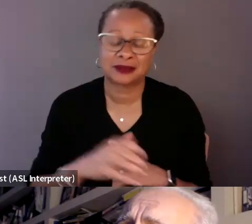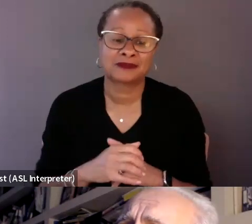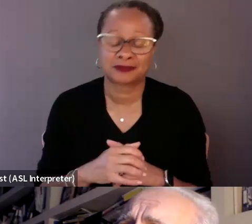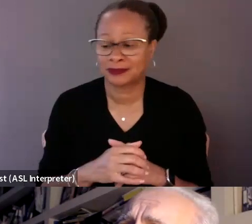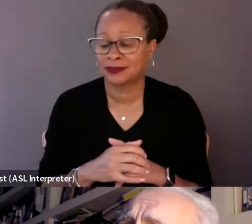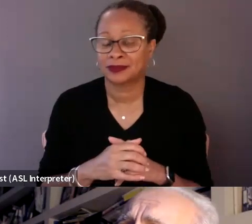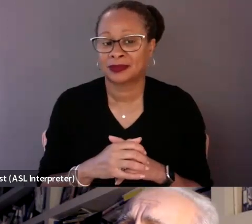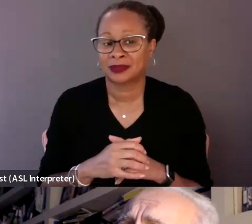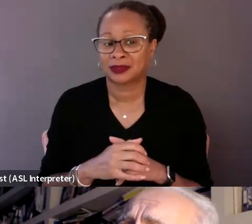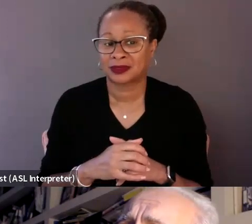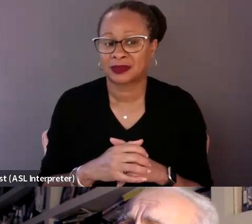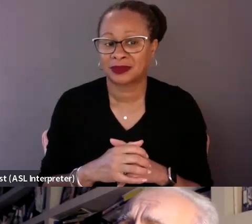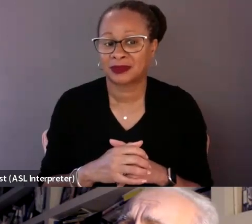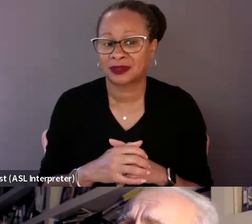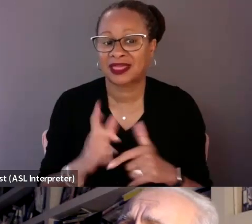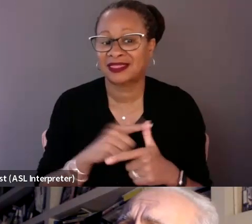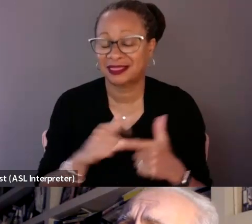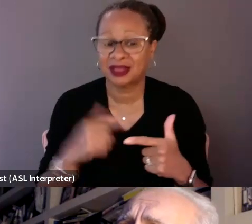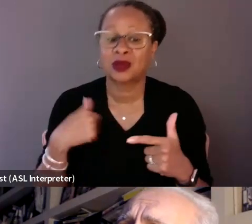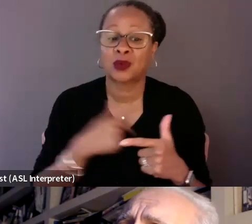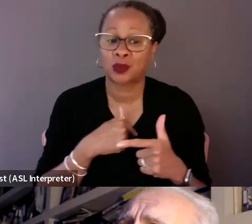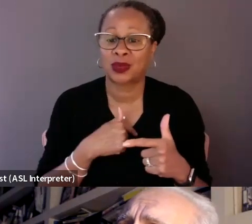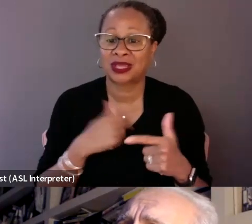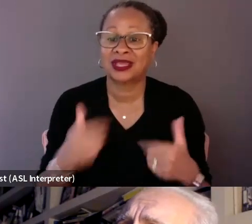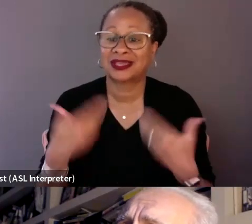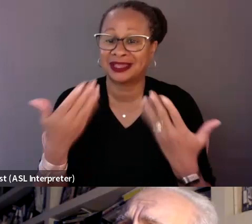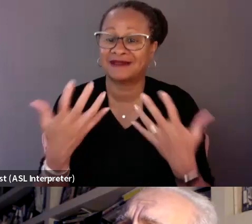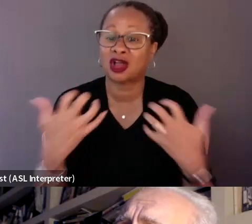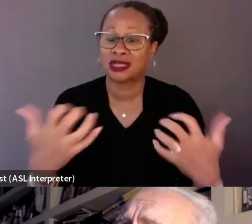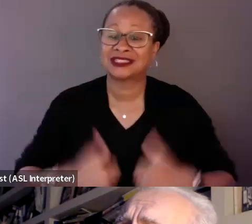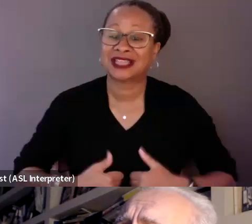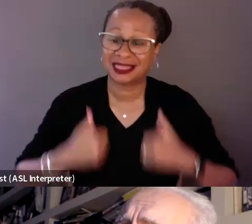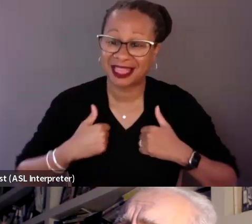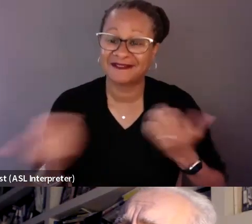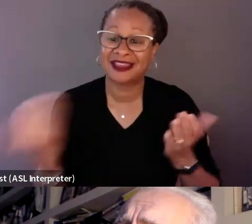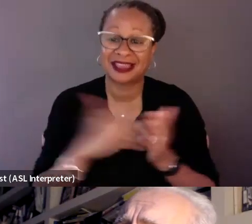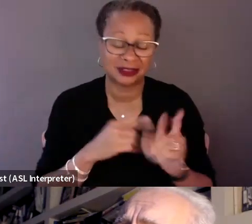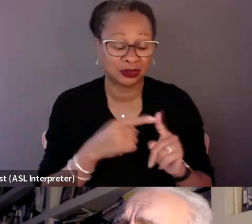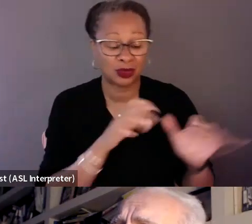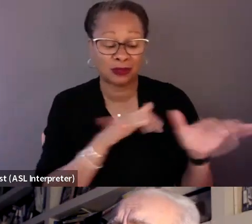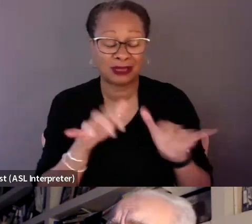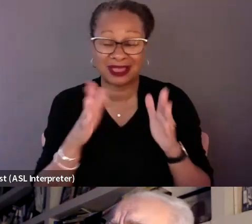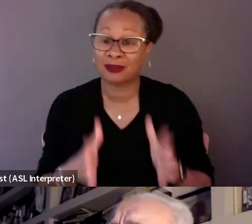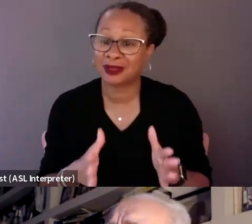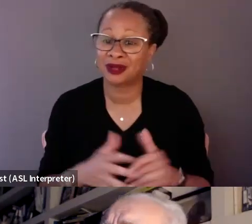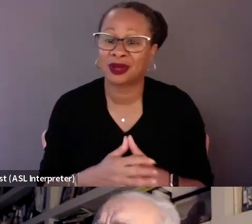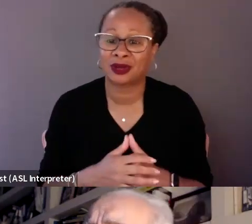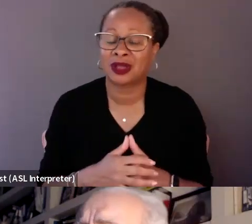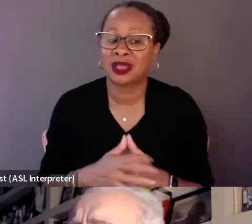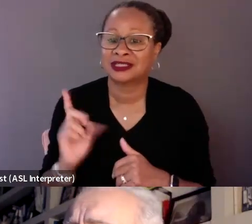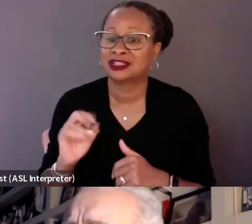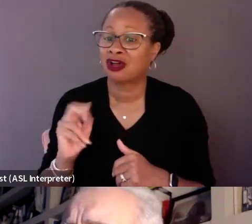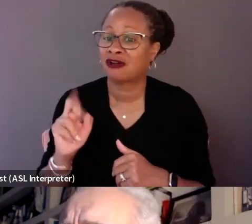Tenorio, we can give a life again, and is will be a real